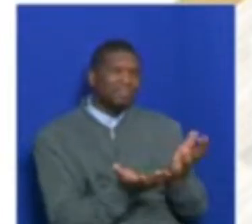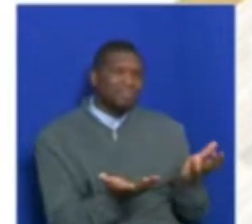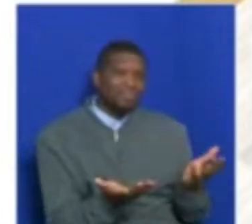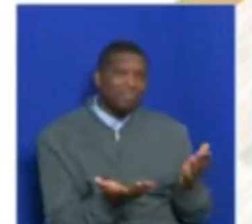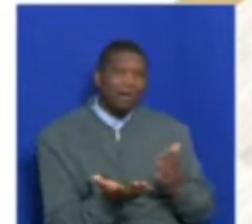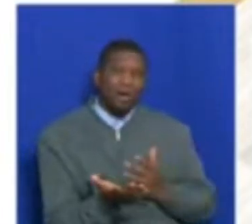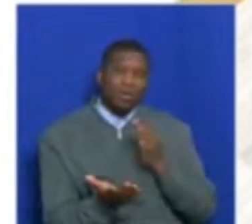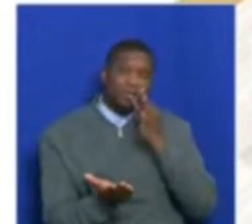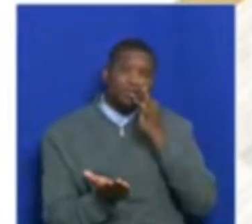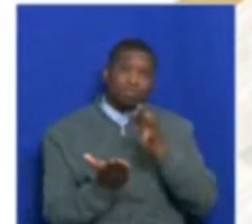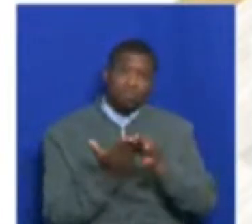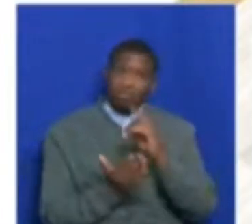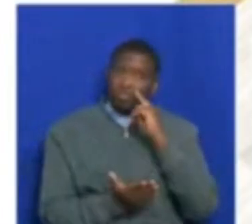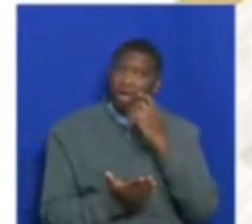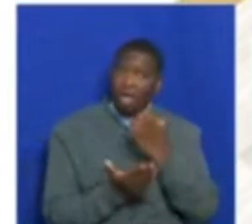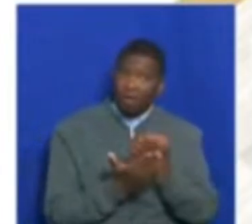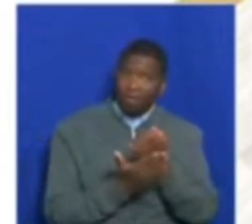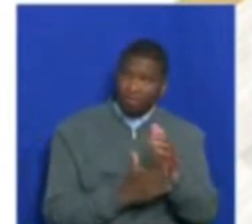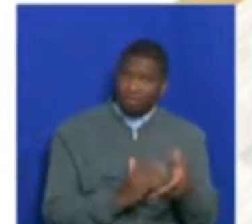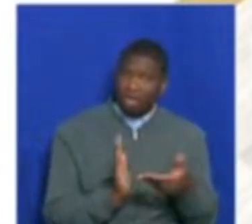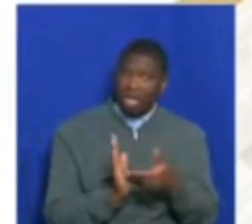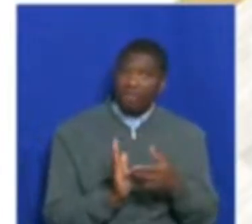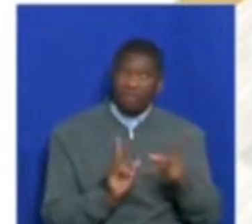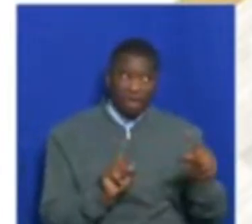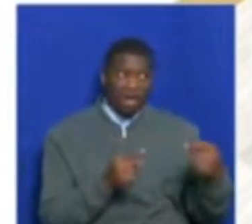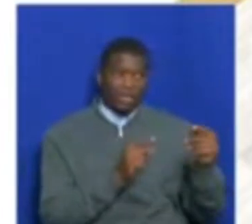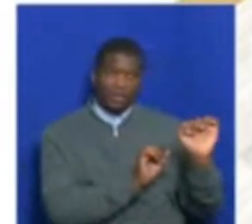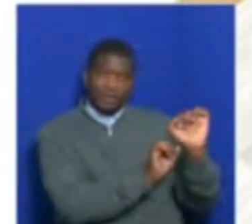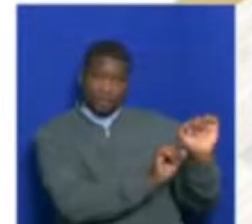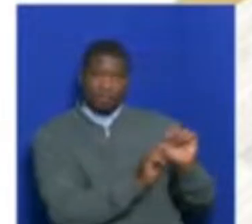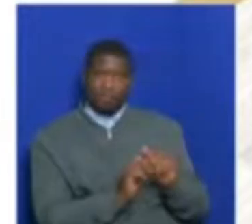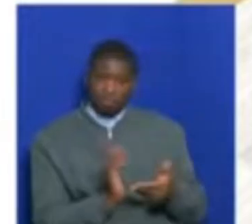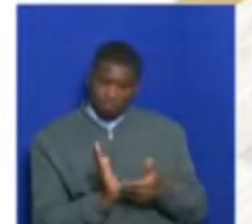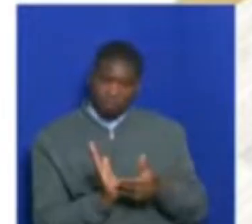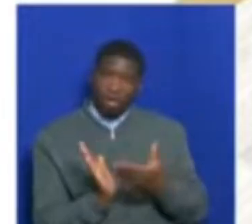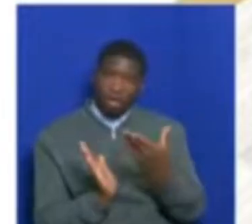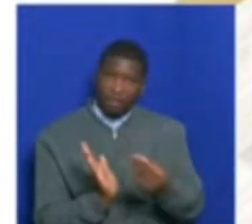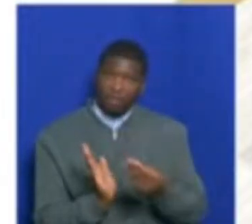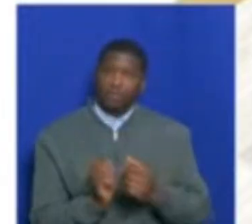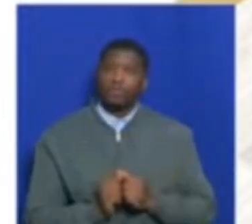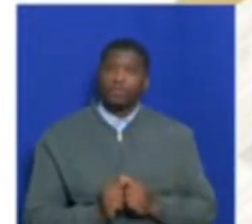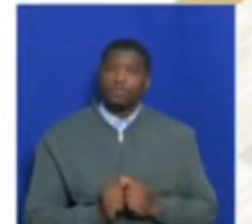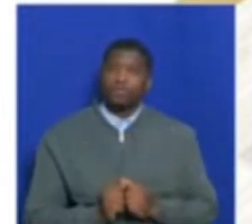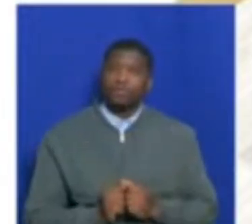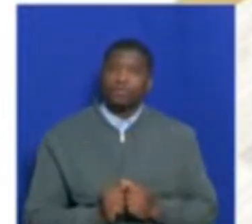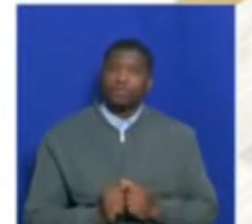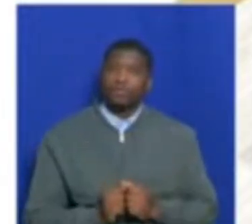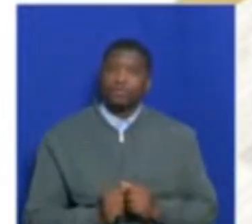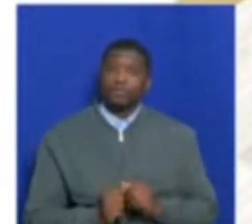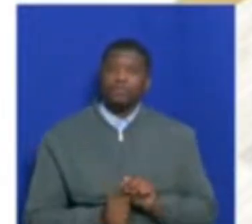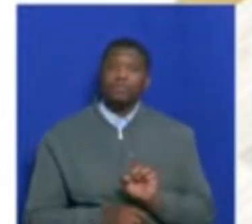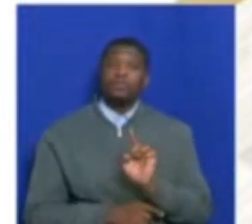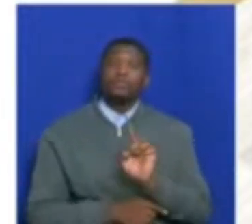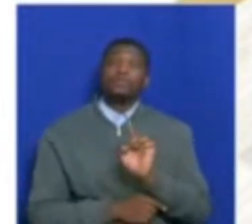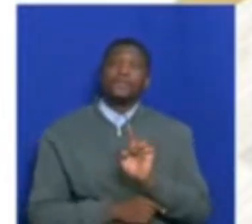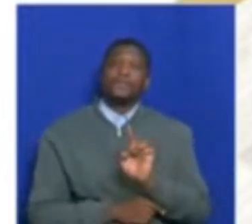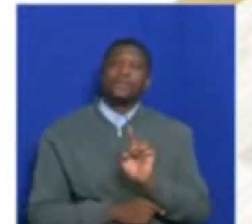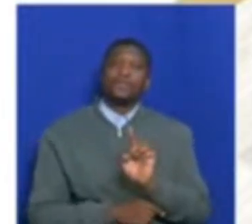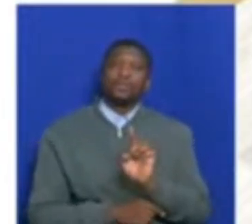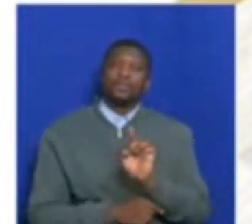evidence against Bevan Loftus in these dockets, but it's not evidence on which